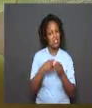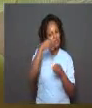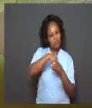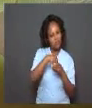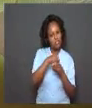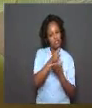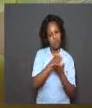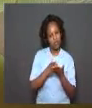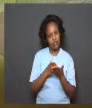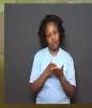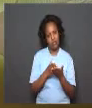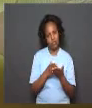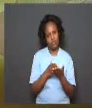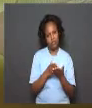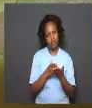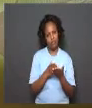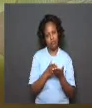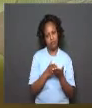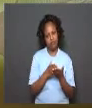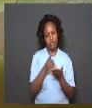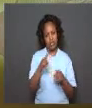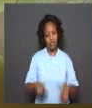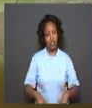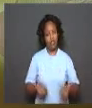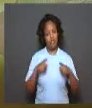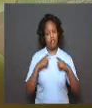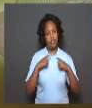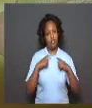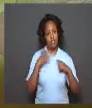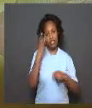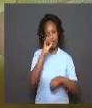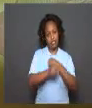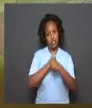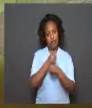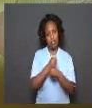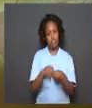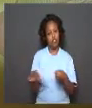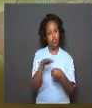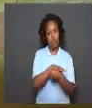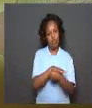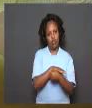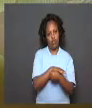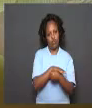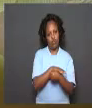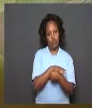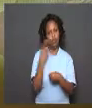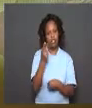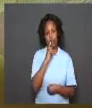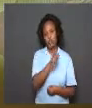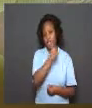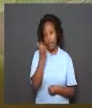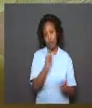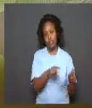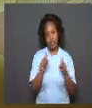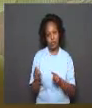will come to fruition in your lives when you are 18. Other ones are